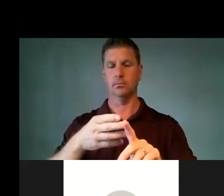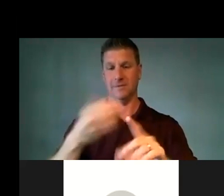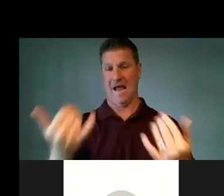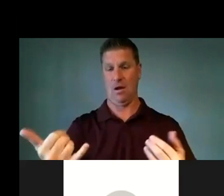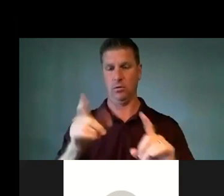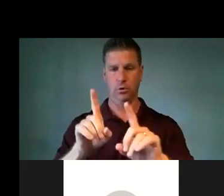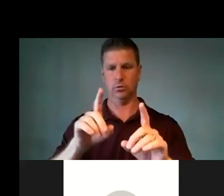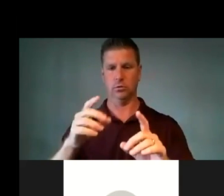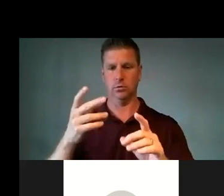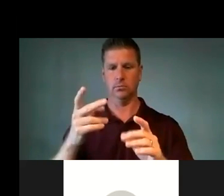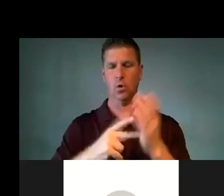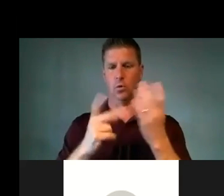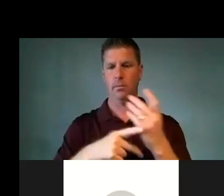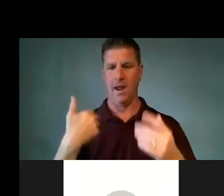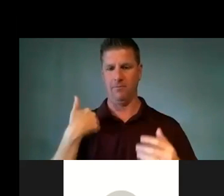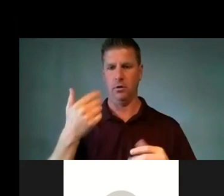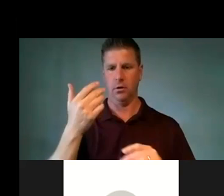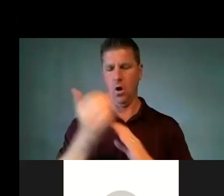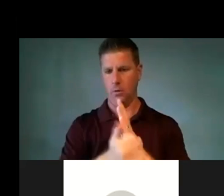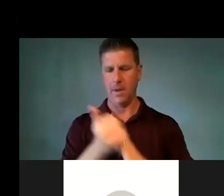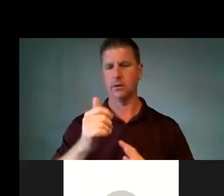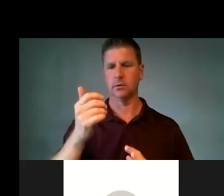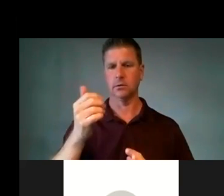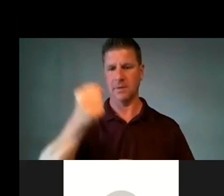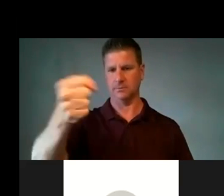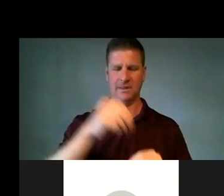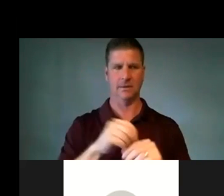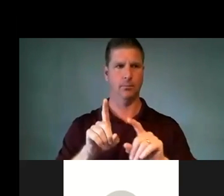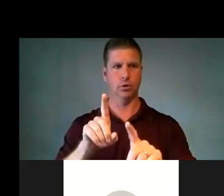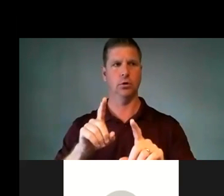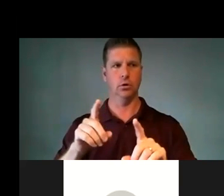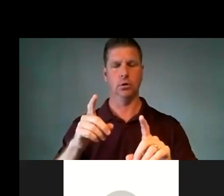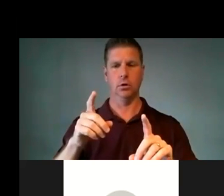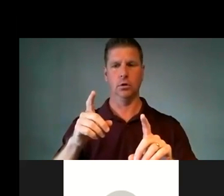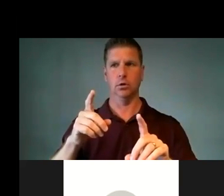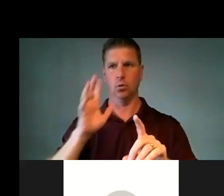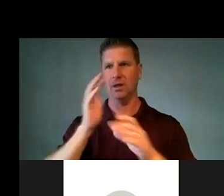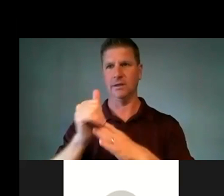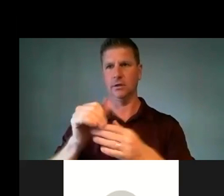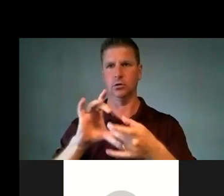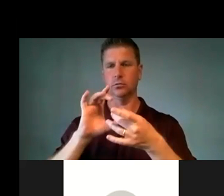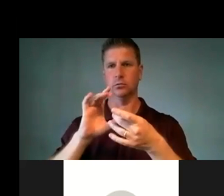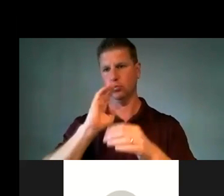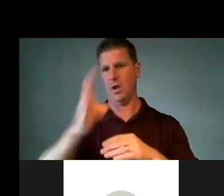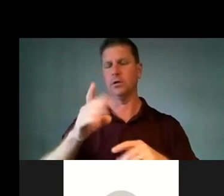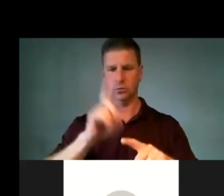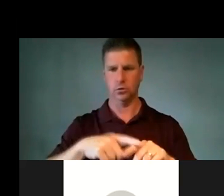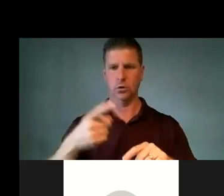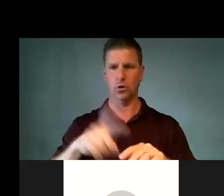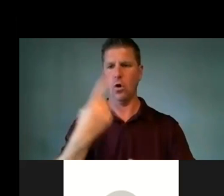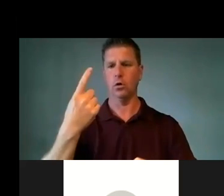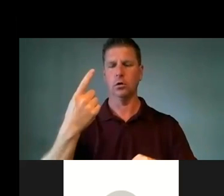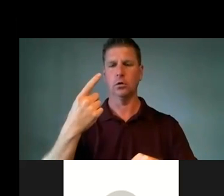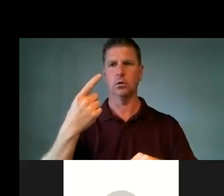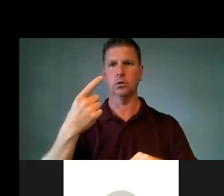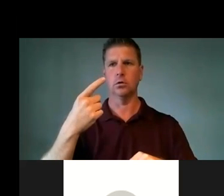that have automatic placement in apprenticeships and therefore lead directly to longer term, higher wage careers